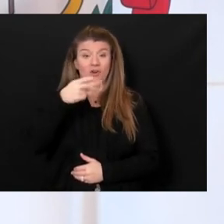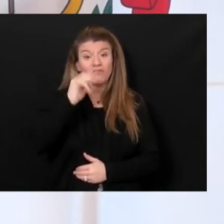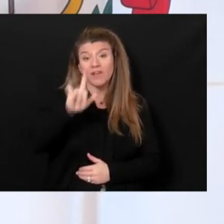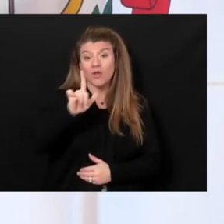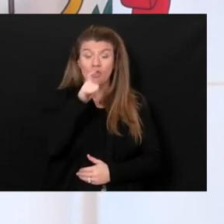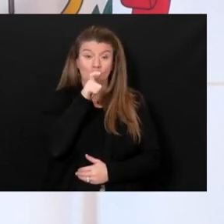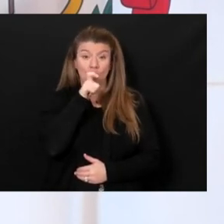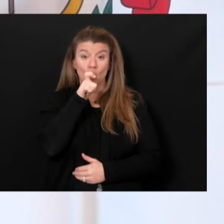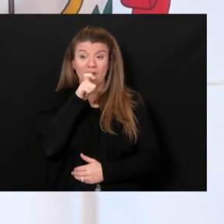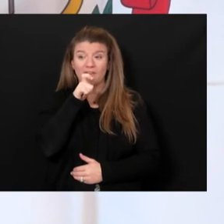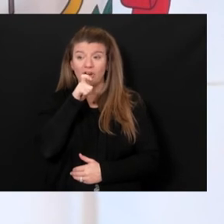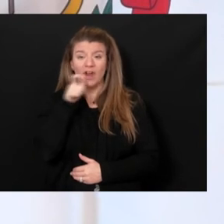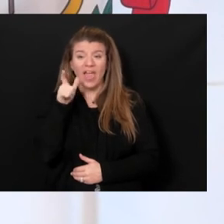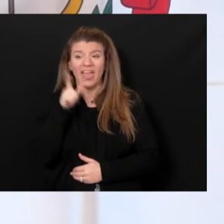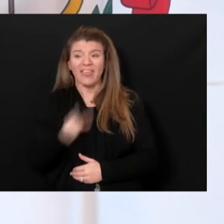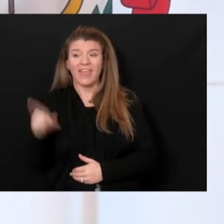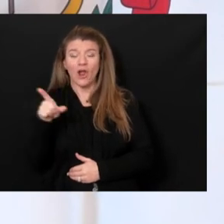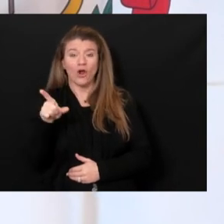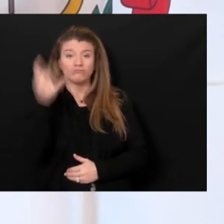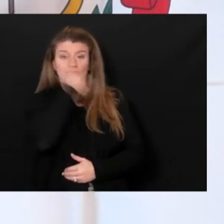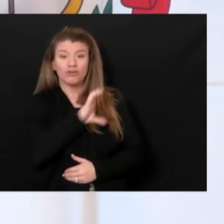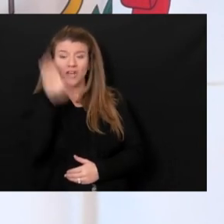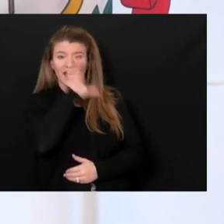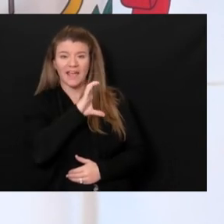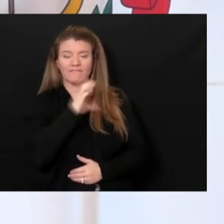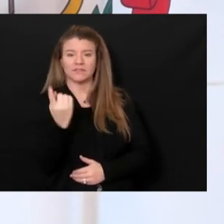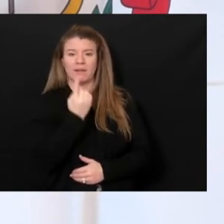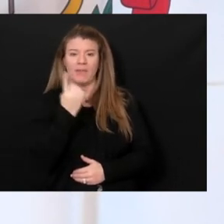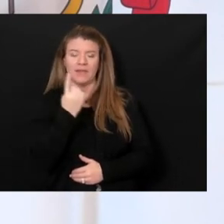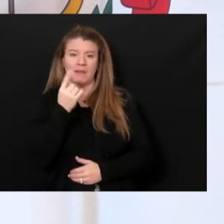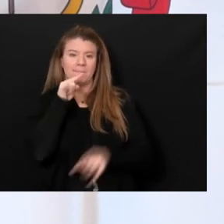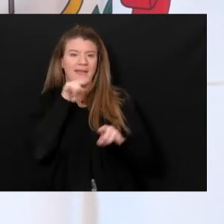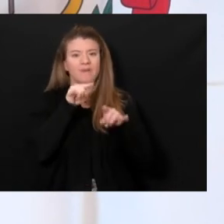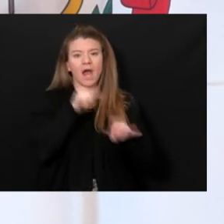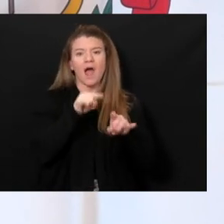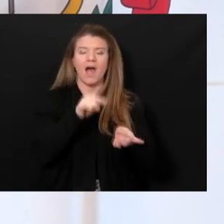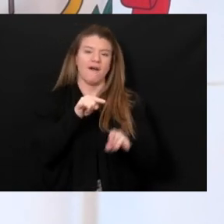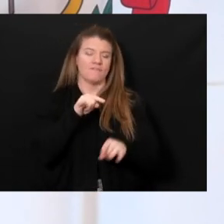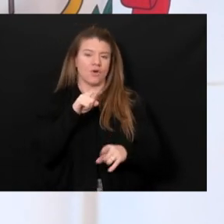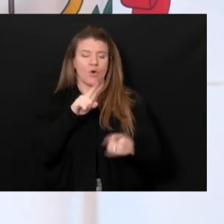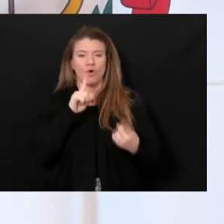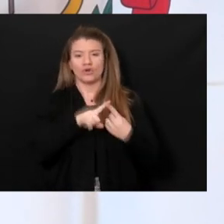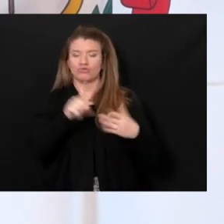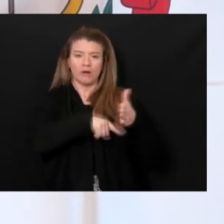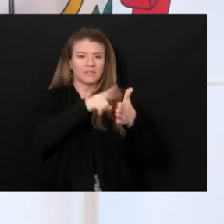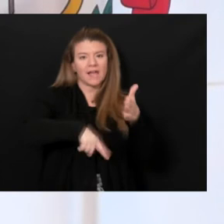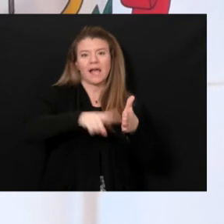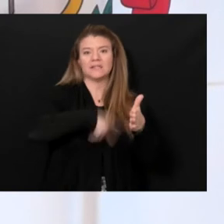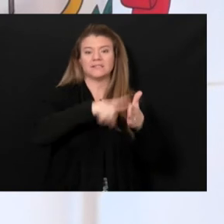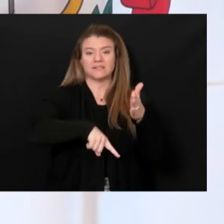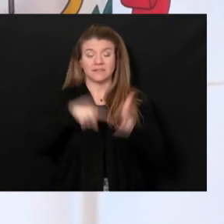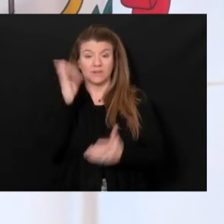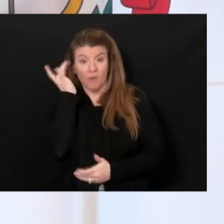just looking for something to make fun of or throw darts at and everything, because